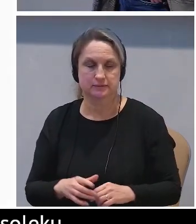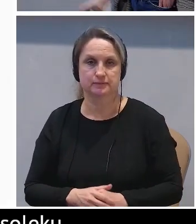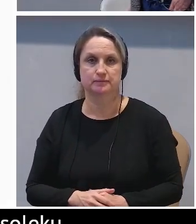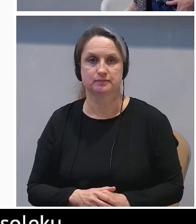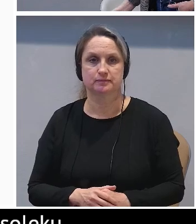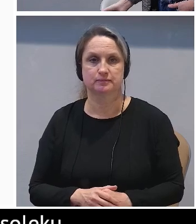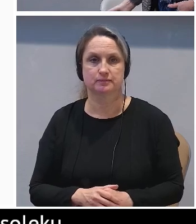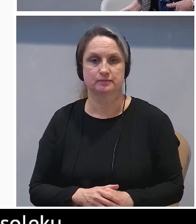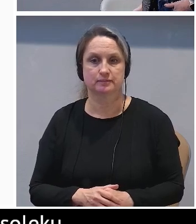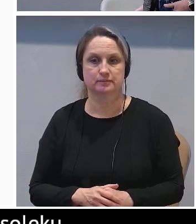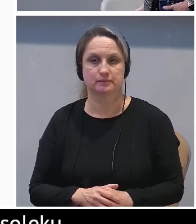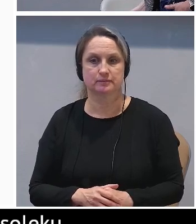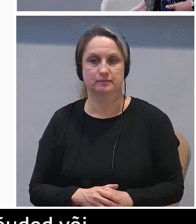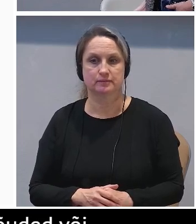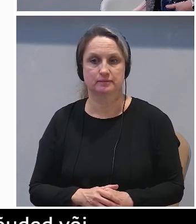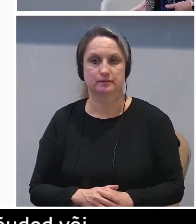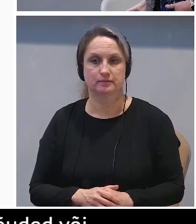And then just going